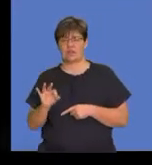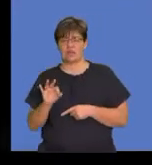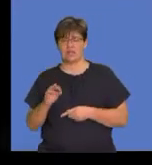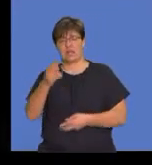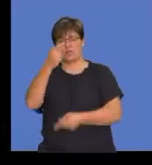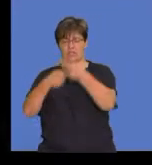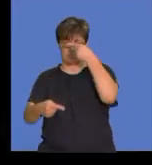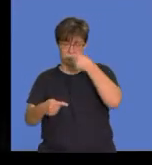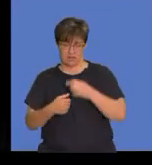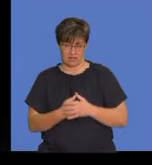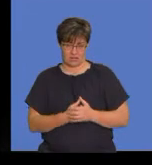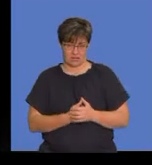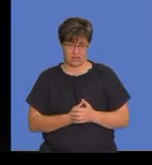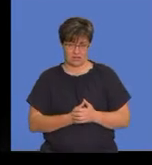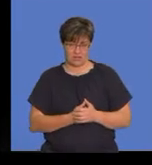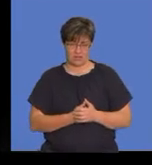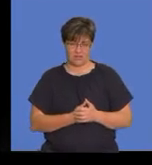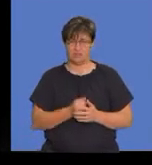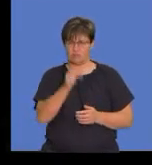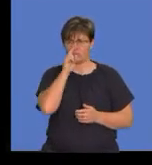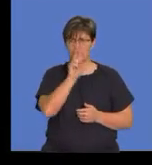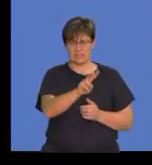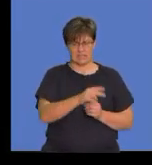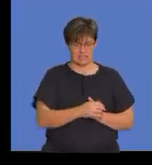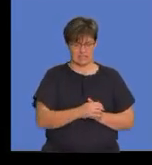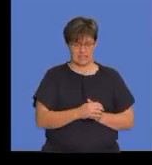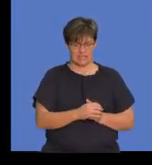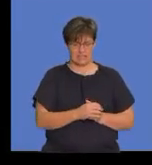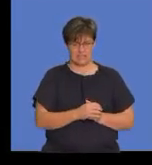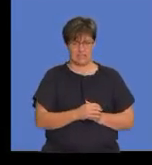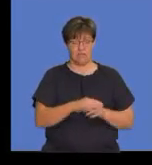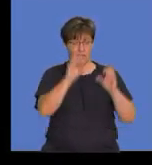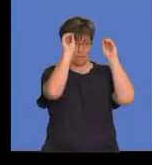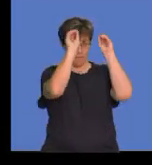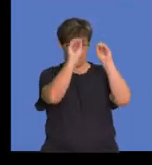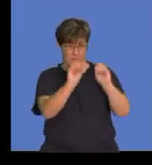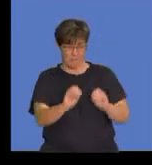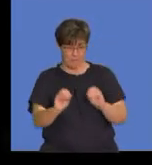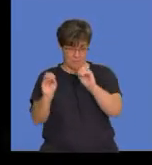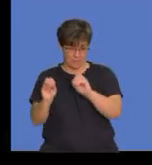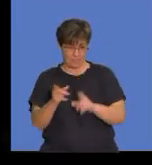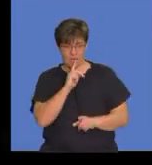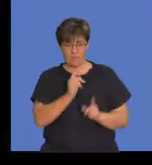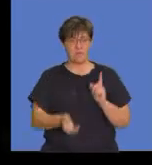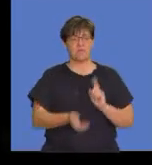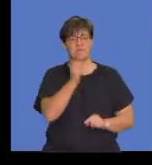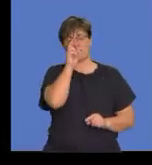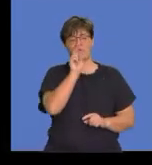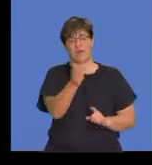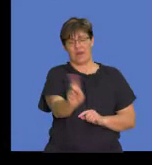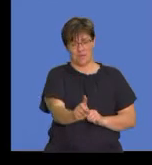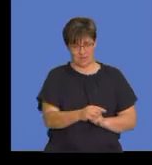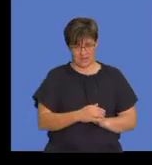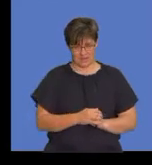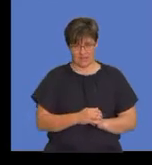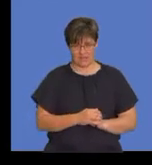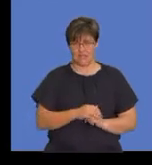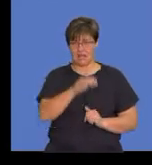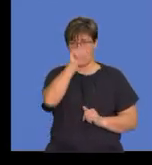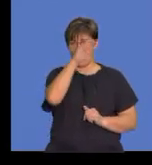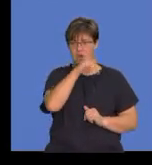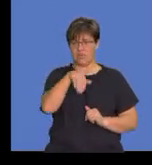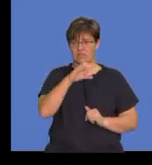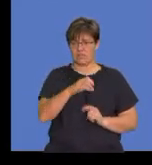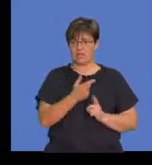and 3 reciprocals. So you can see that if you were to complete this, this is what it will look